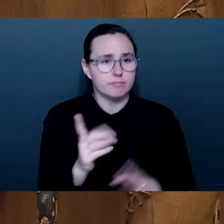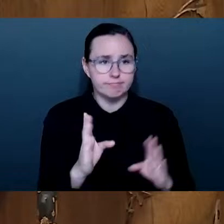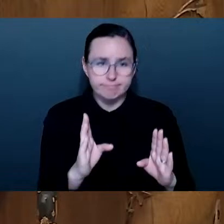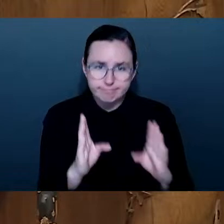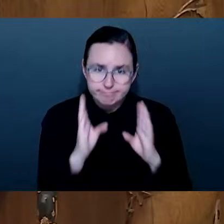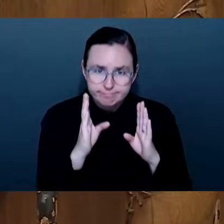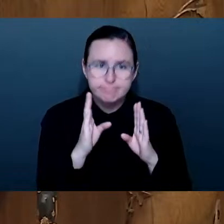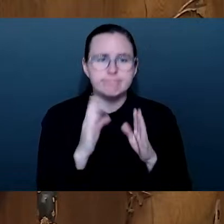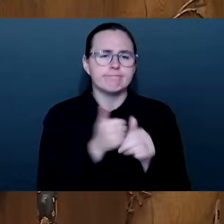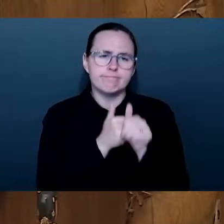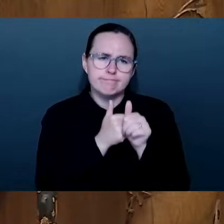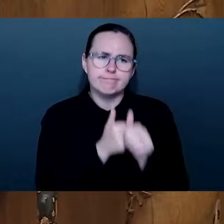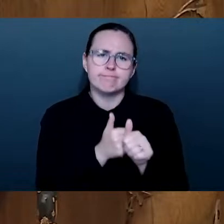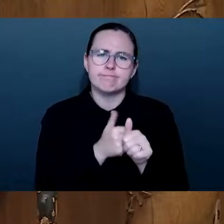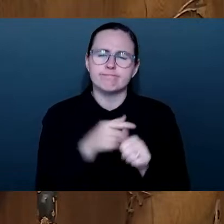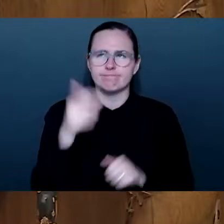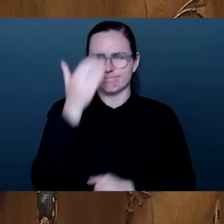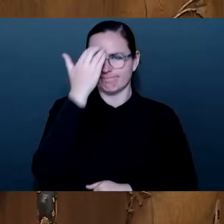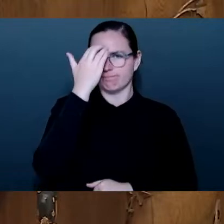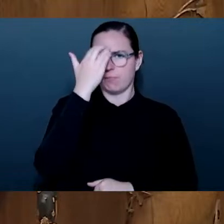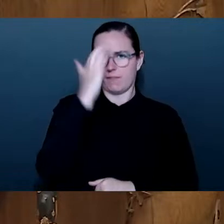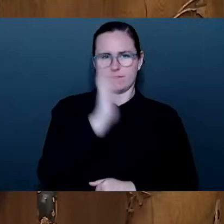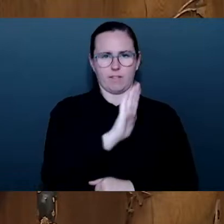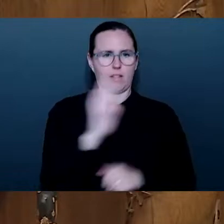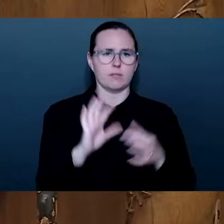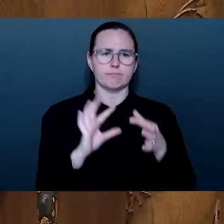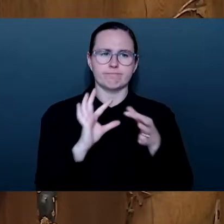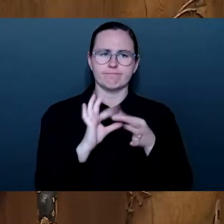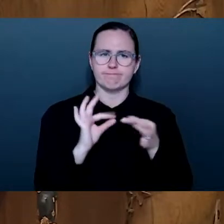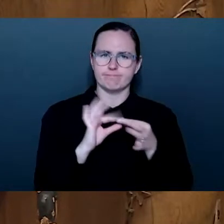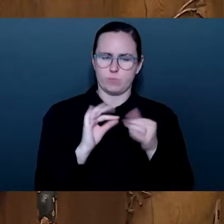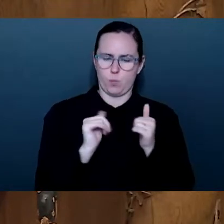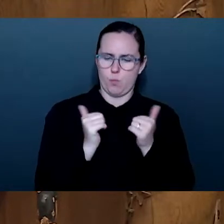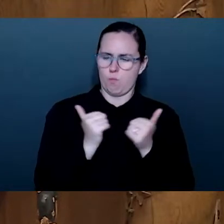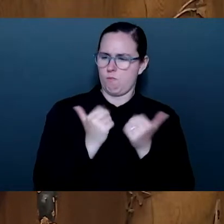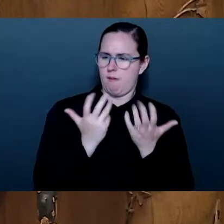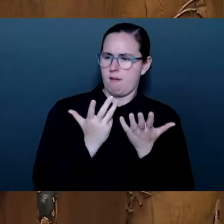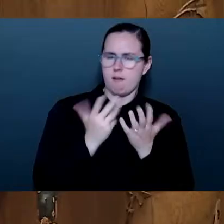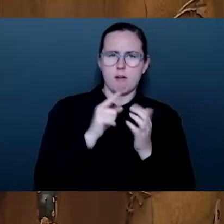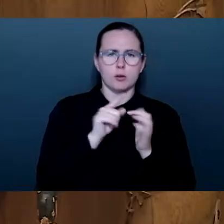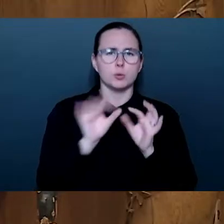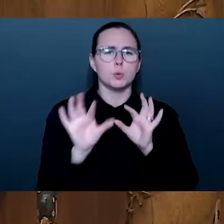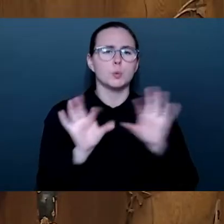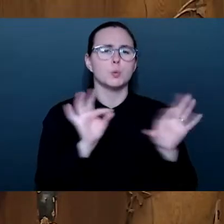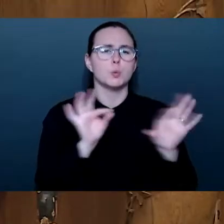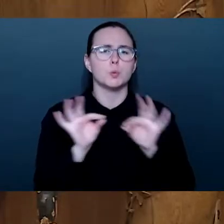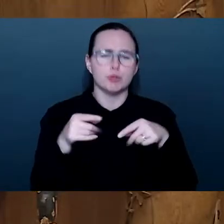choose to use in the course of debate in this House. Thank you.